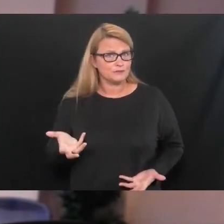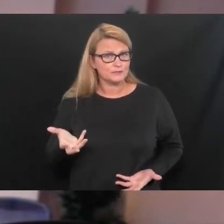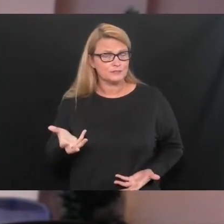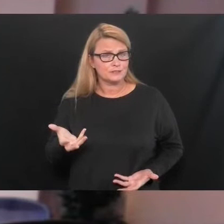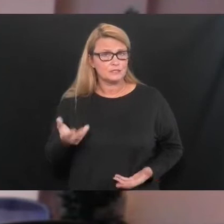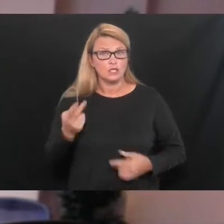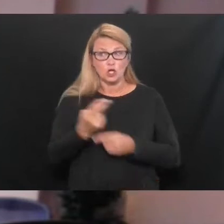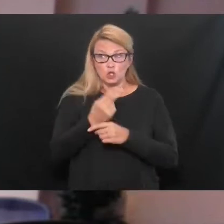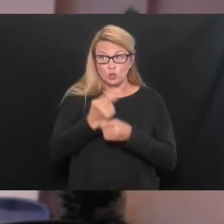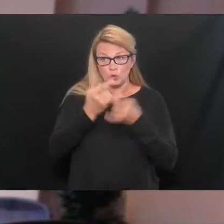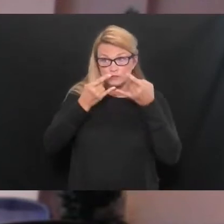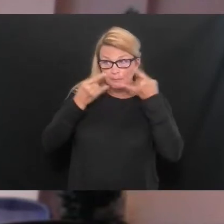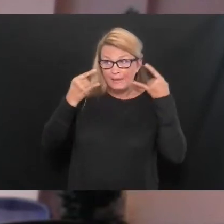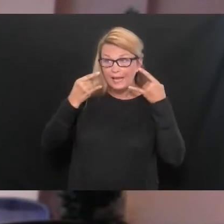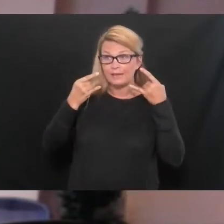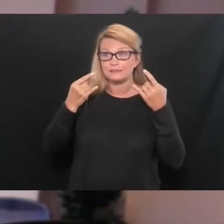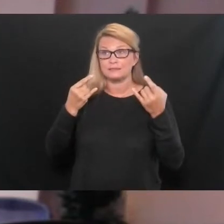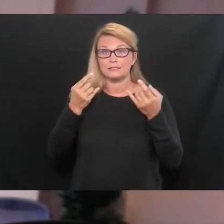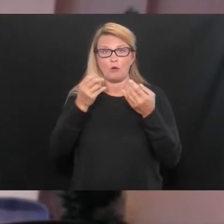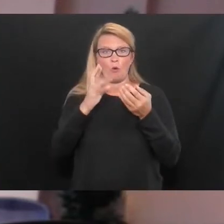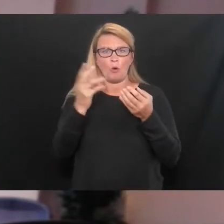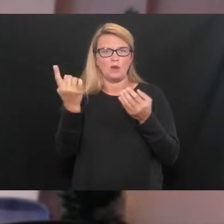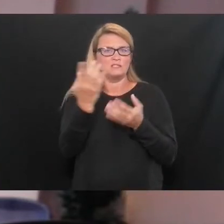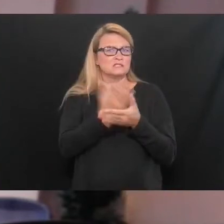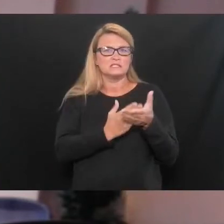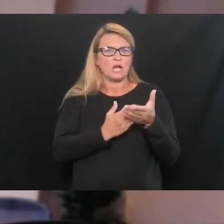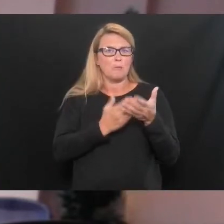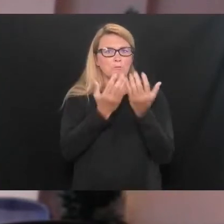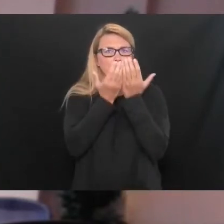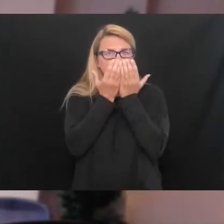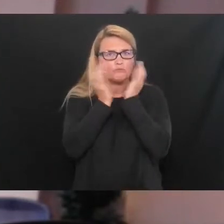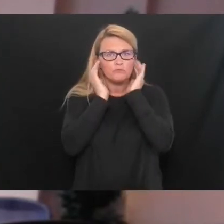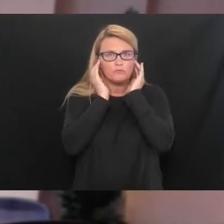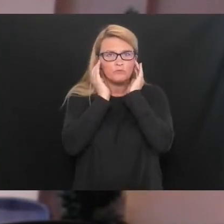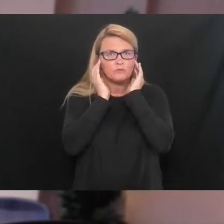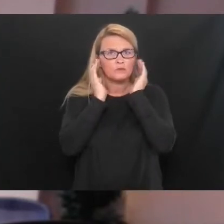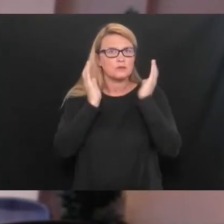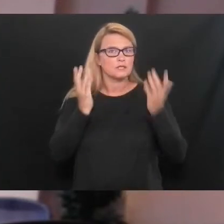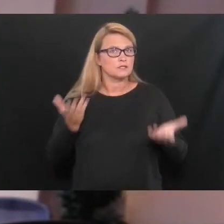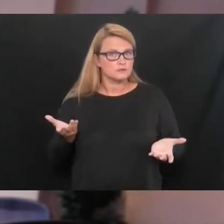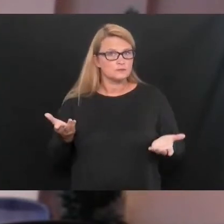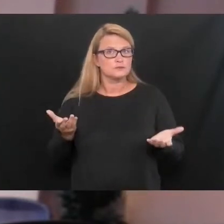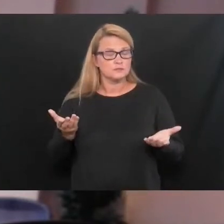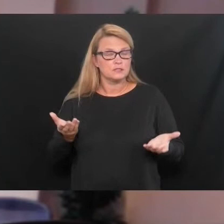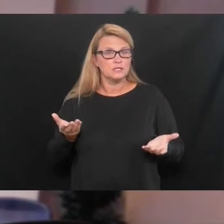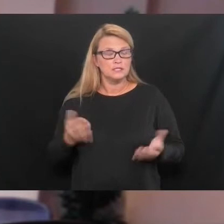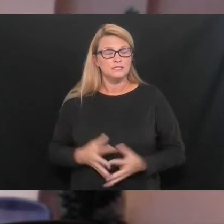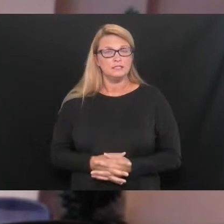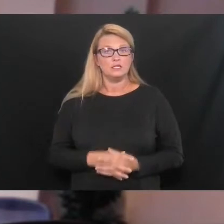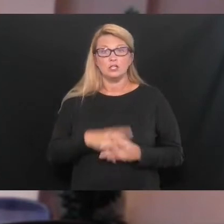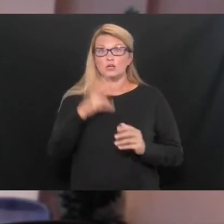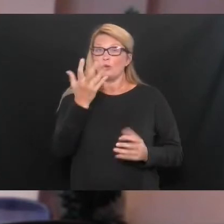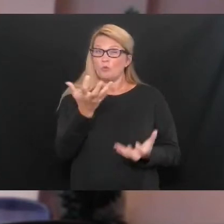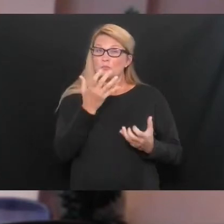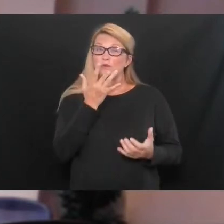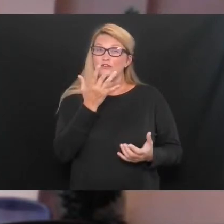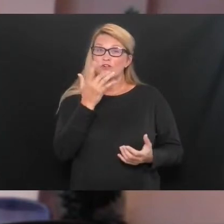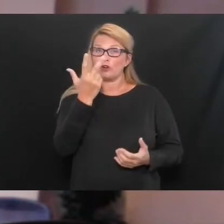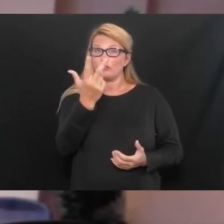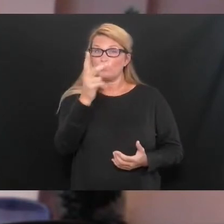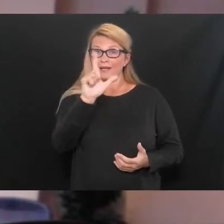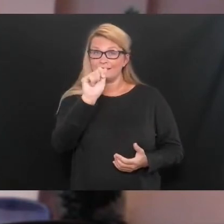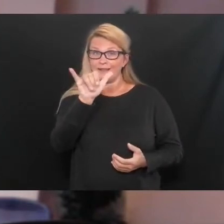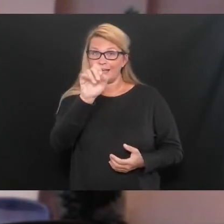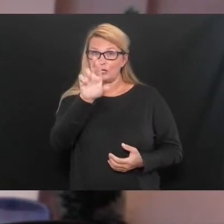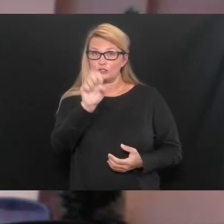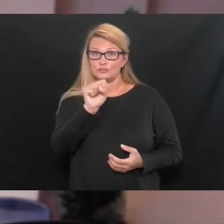a, well-fitting face covering that has 3 layers that you can't see through, because we know that reduces in